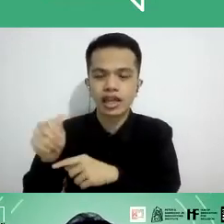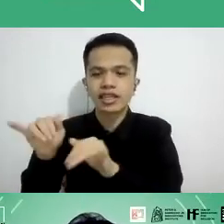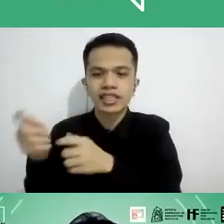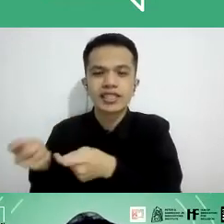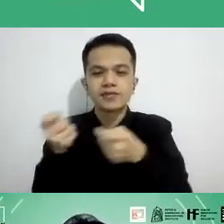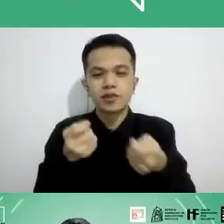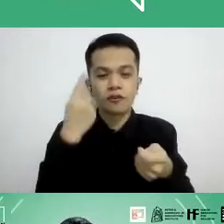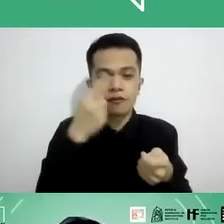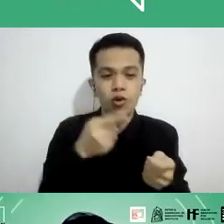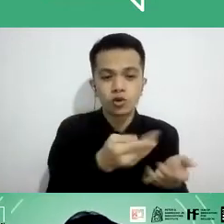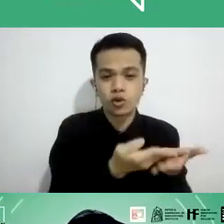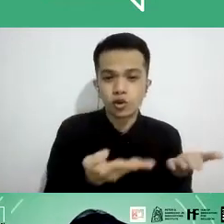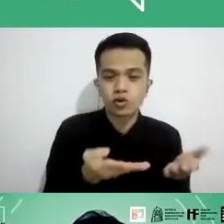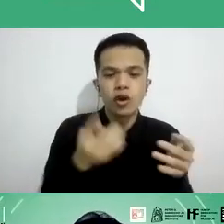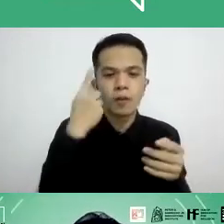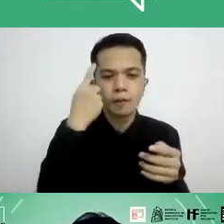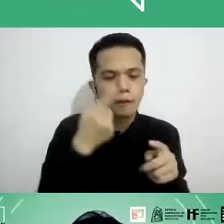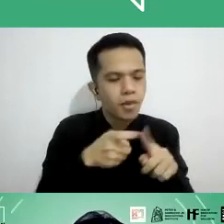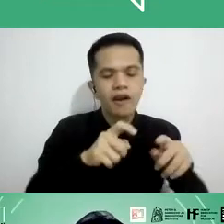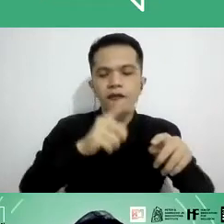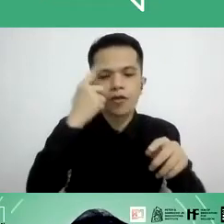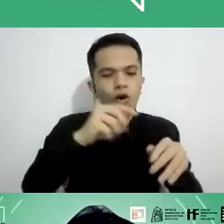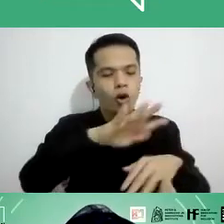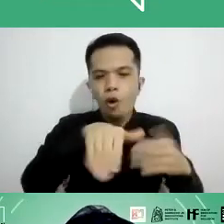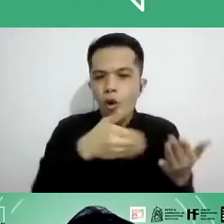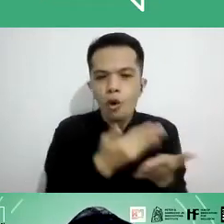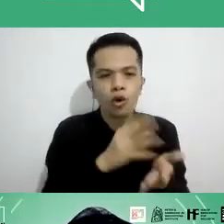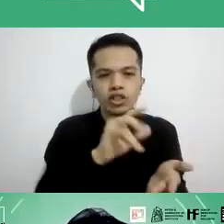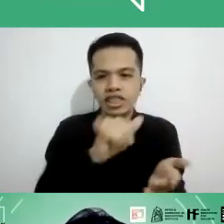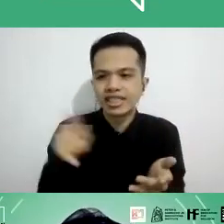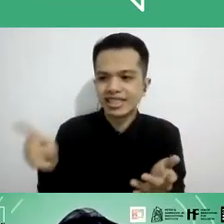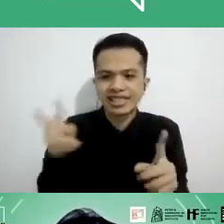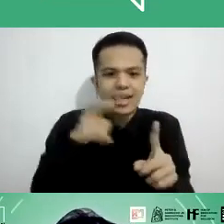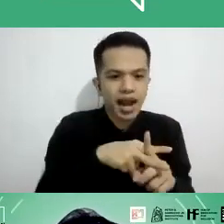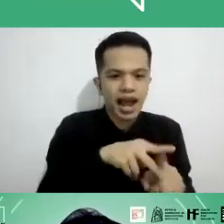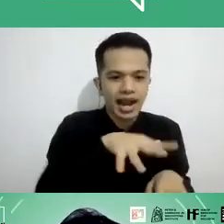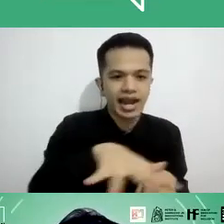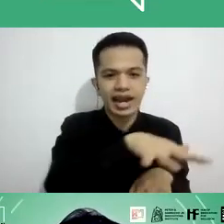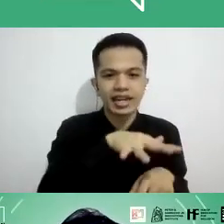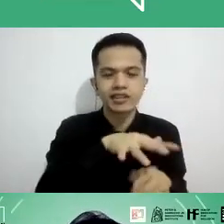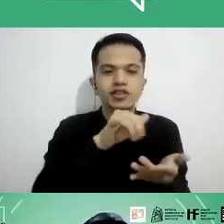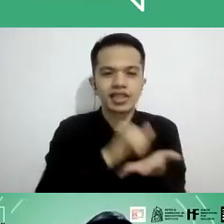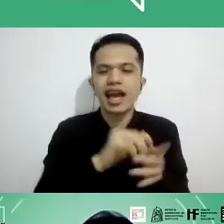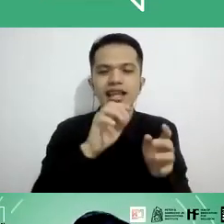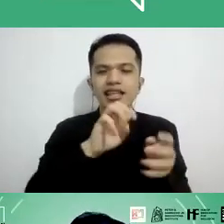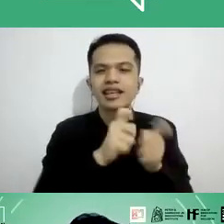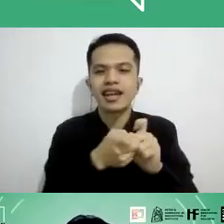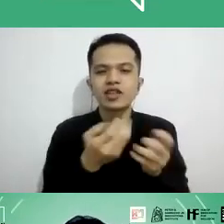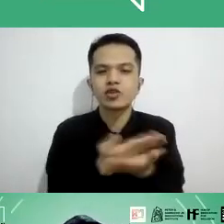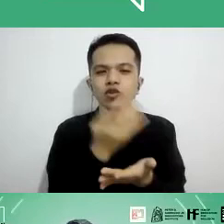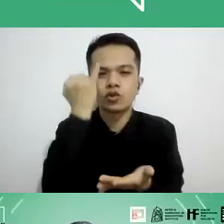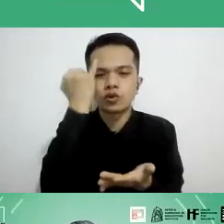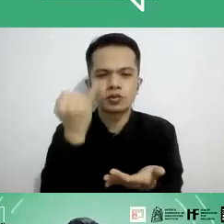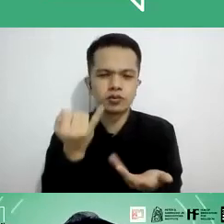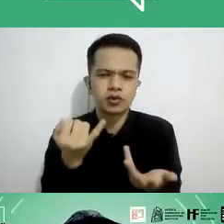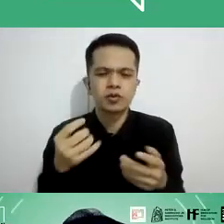discrete objects, but into an entire city, an entire system. And that creates this new idea. And to be fair,